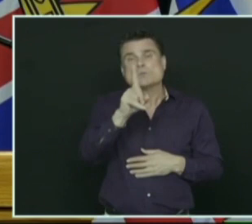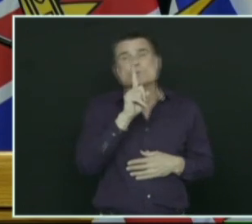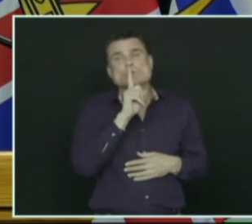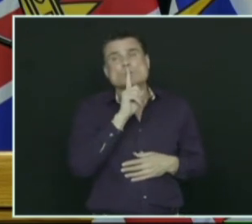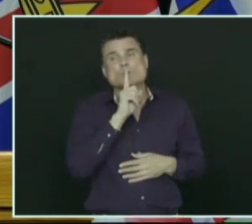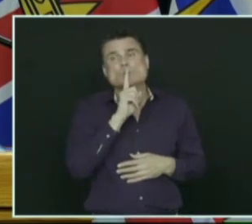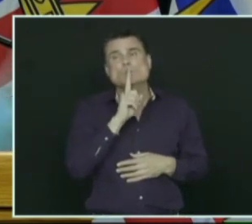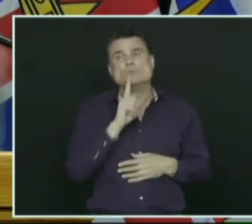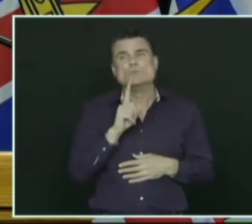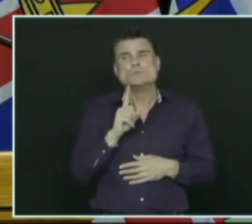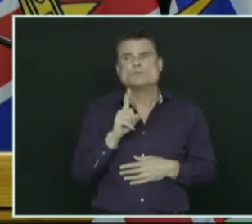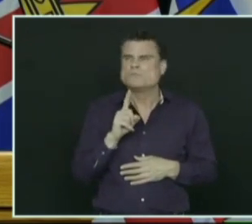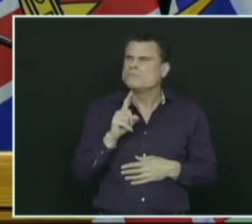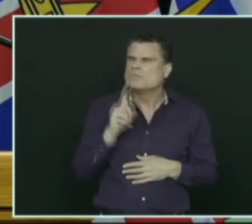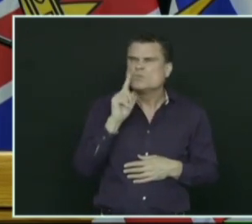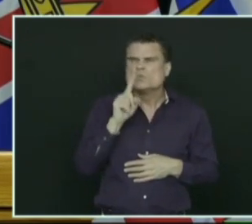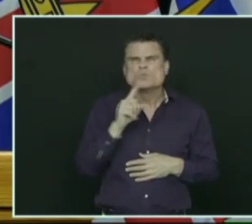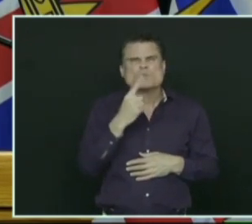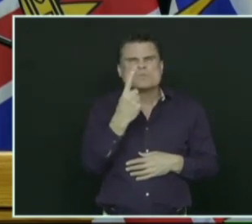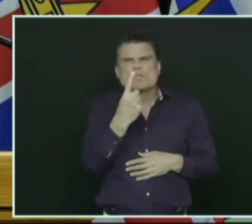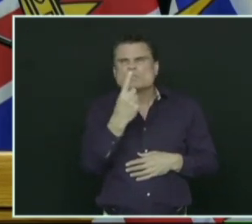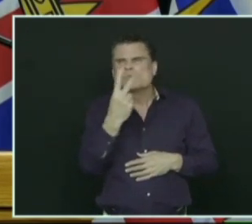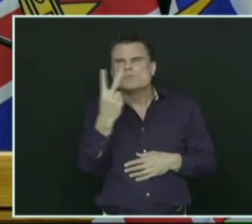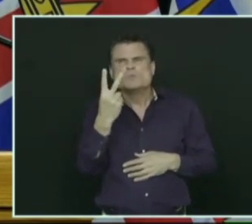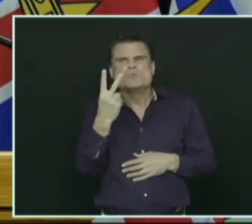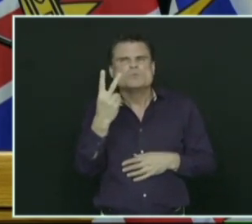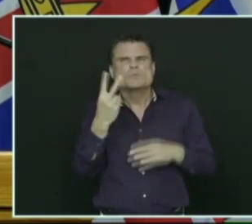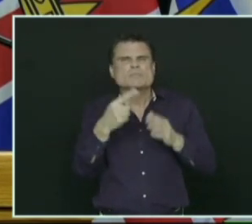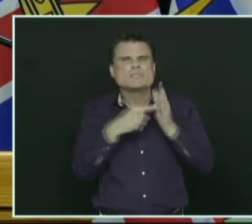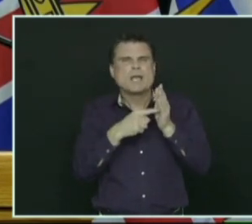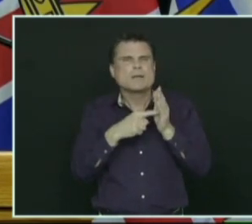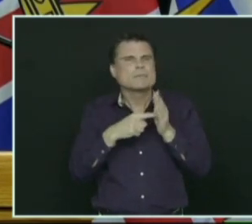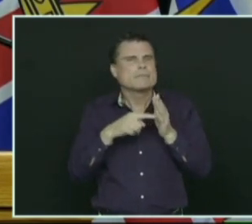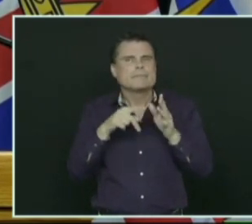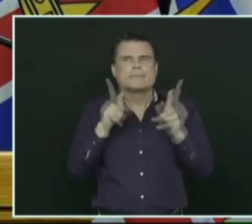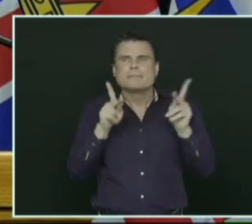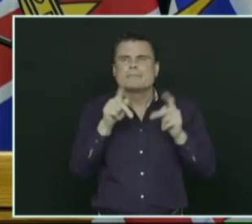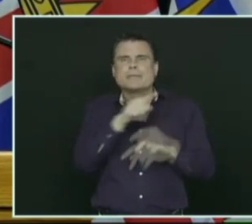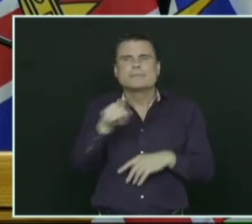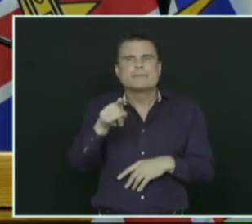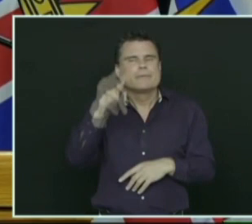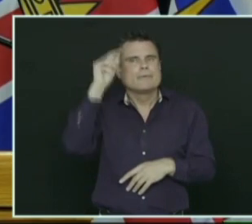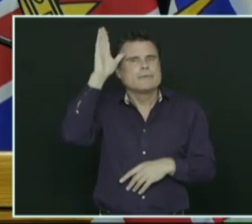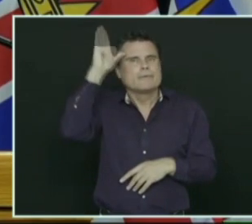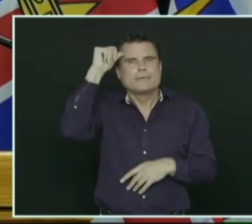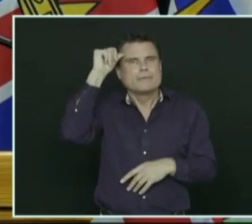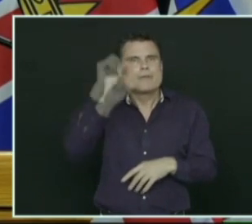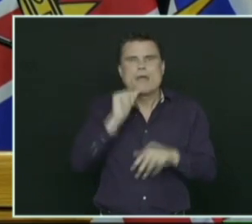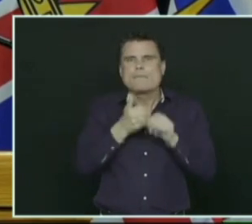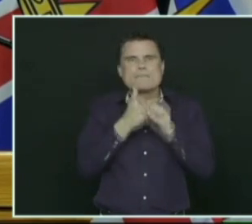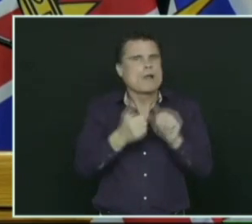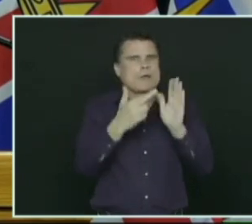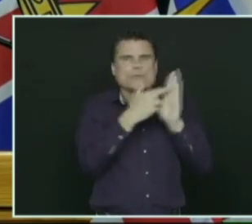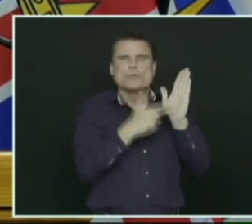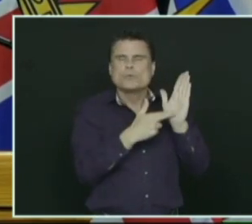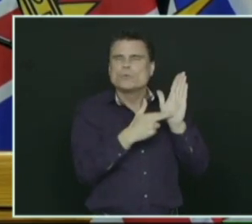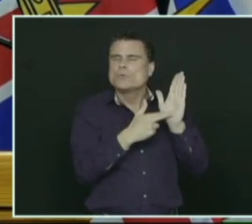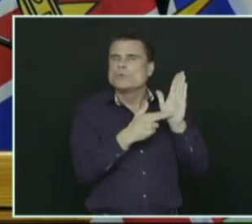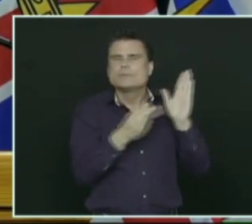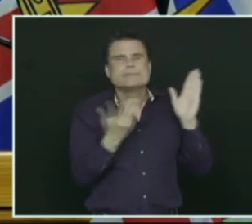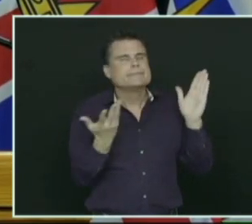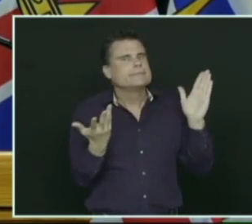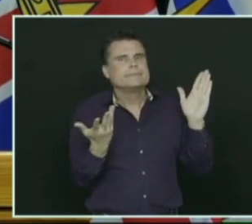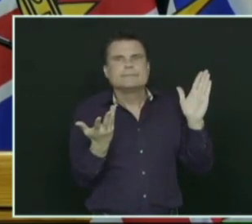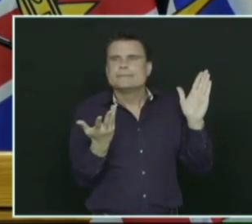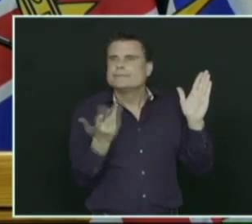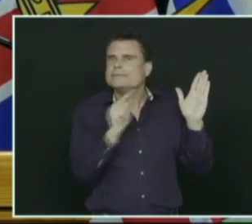today? Yeah, it's really challenging to tell. We're now seeing in some, in New Zealand,